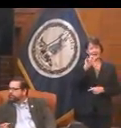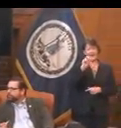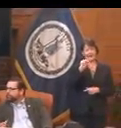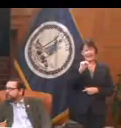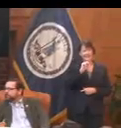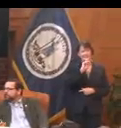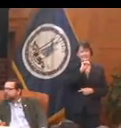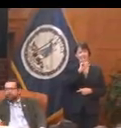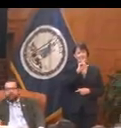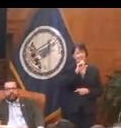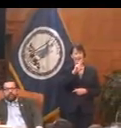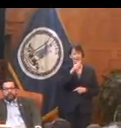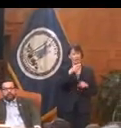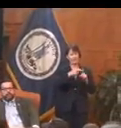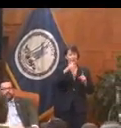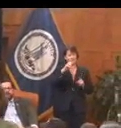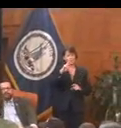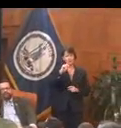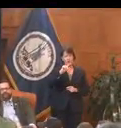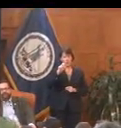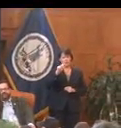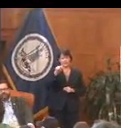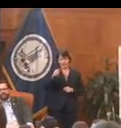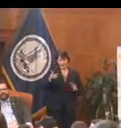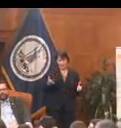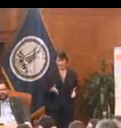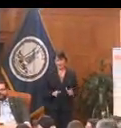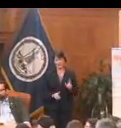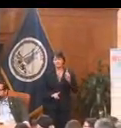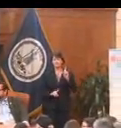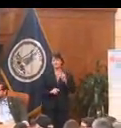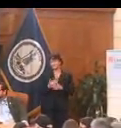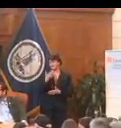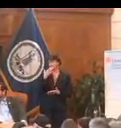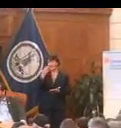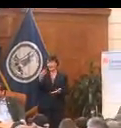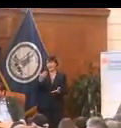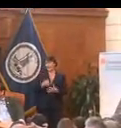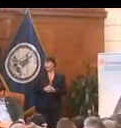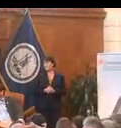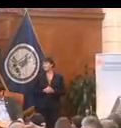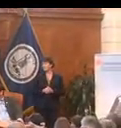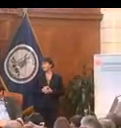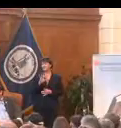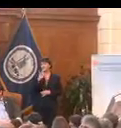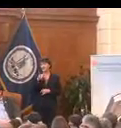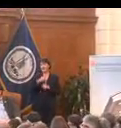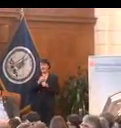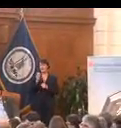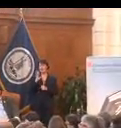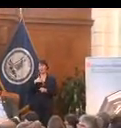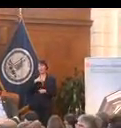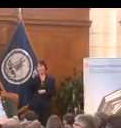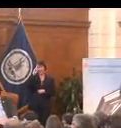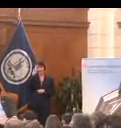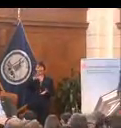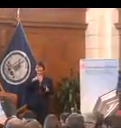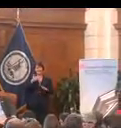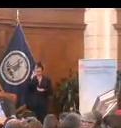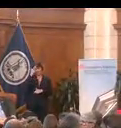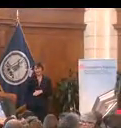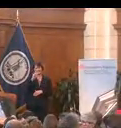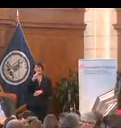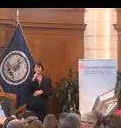Miller of Jose. Allison, you with us? Thanks. 8 years ago, my uncle died due to a prescription drug